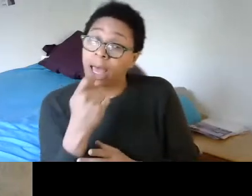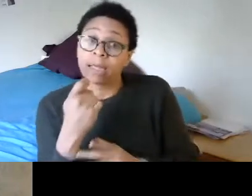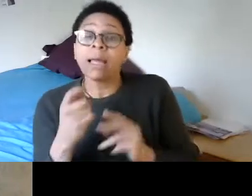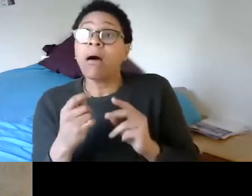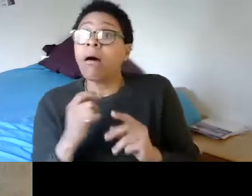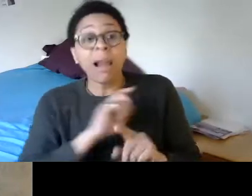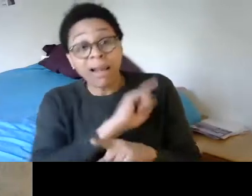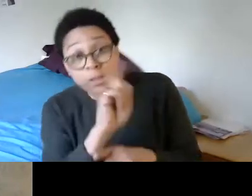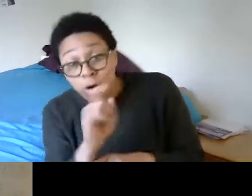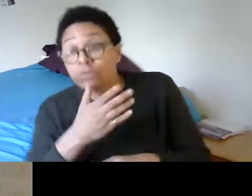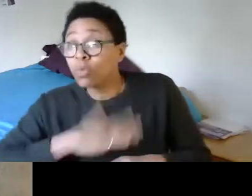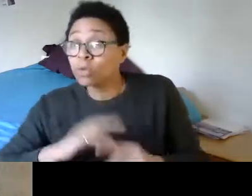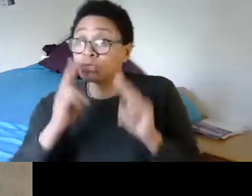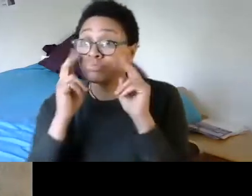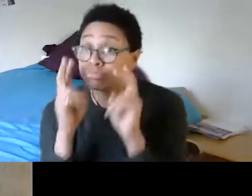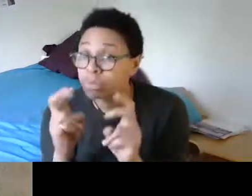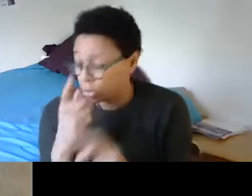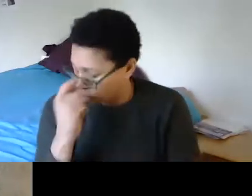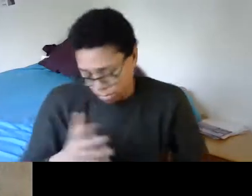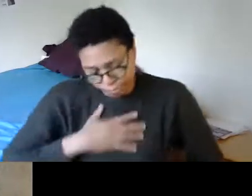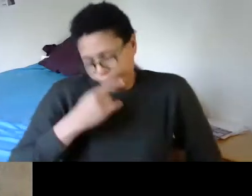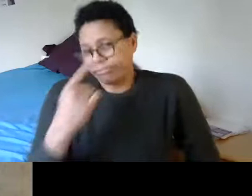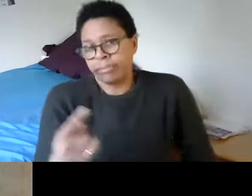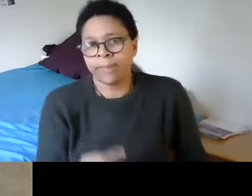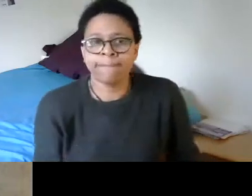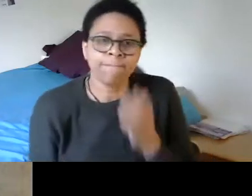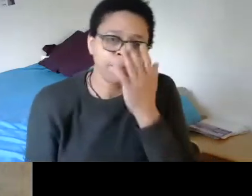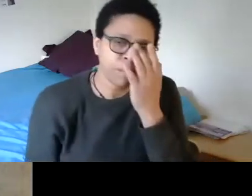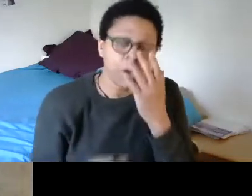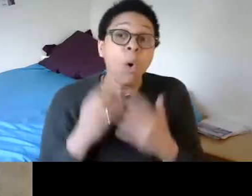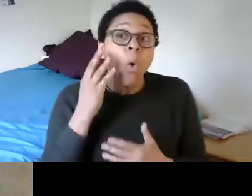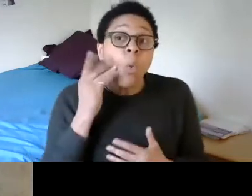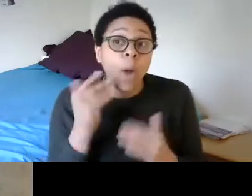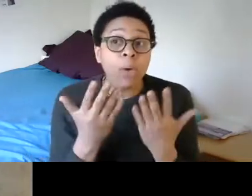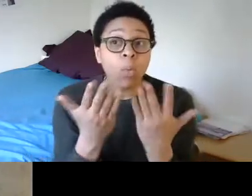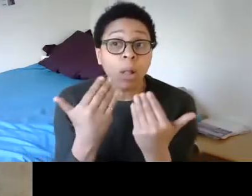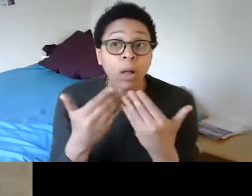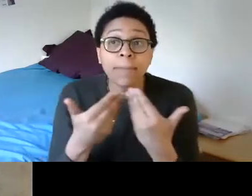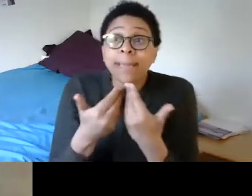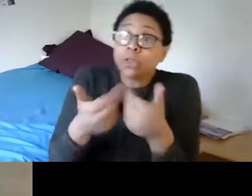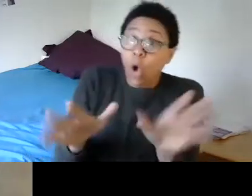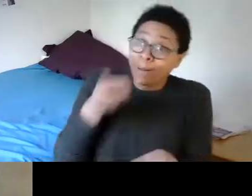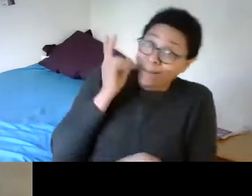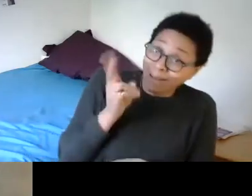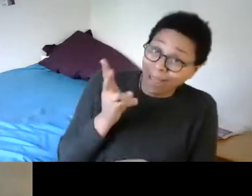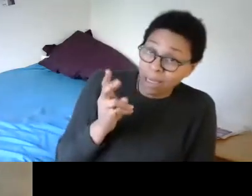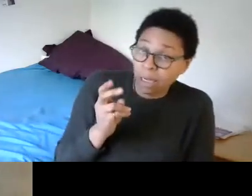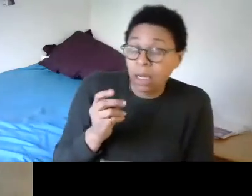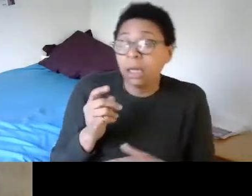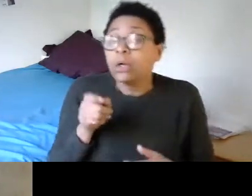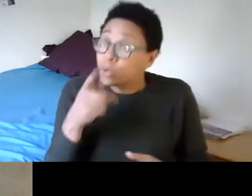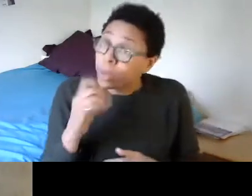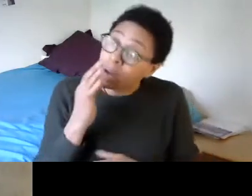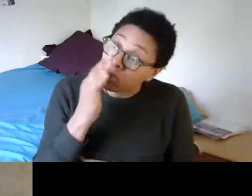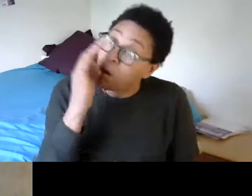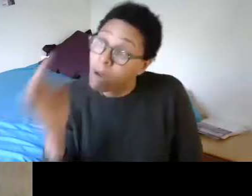wish. For the non-digitised materials, once Wellcome reopens, anyone can request images to be taken or request to handle the material in